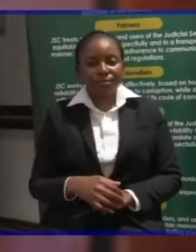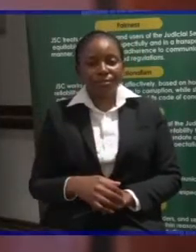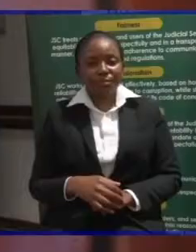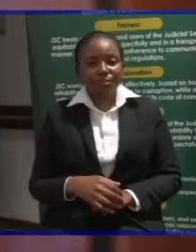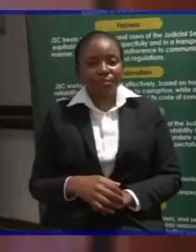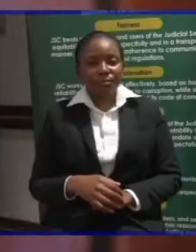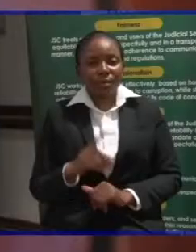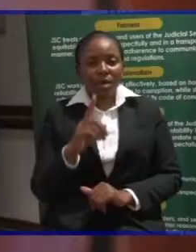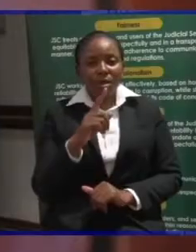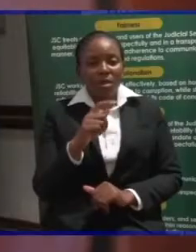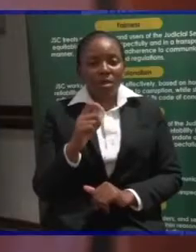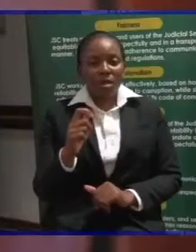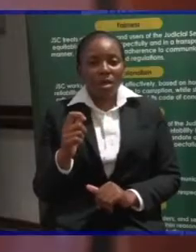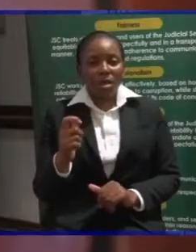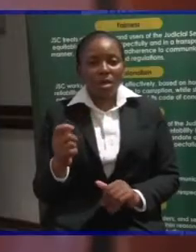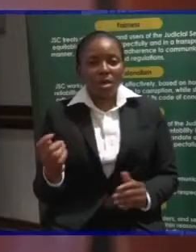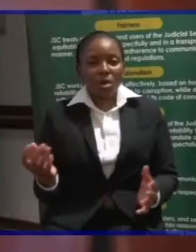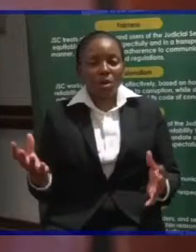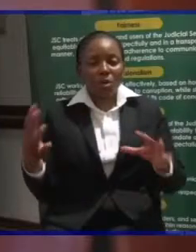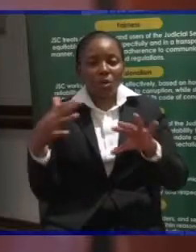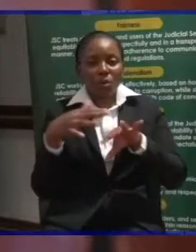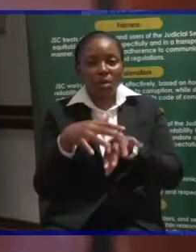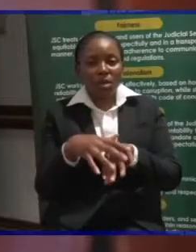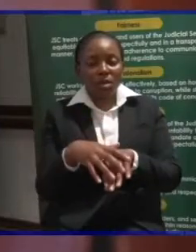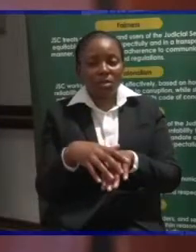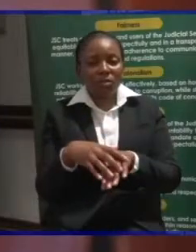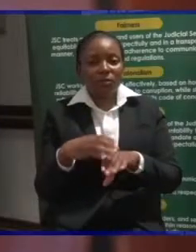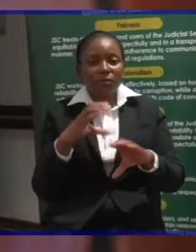the collective bargaining